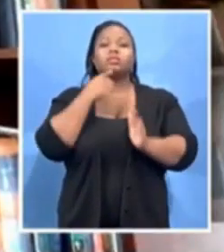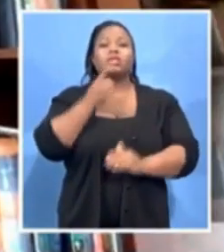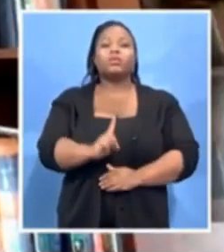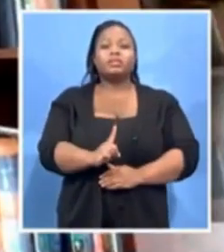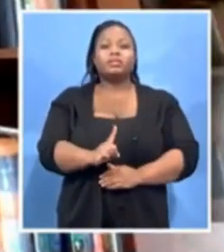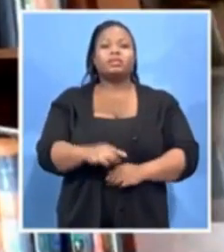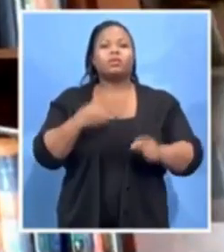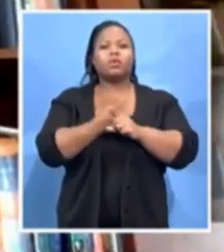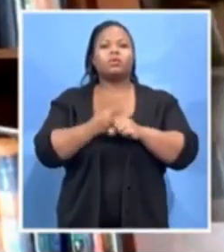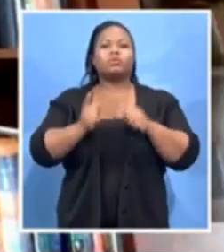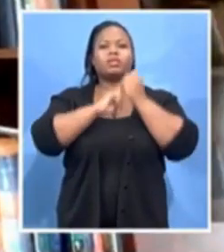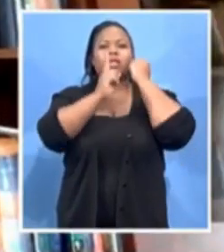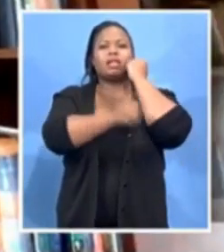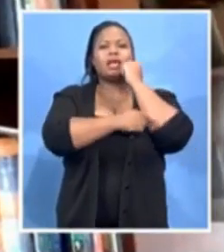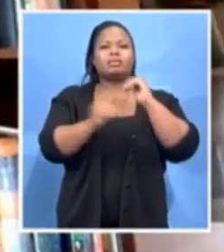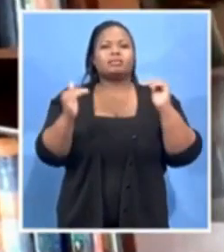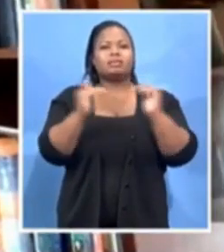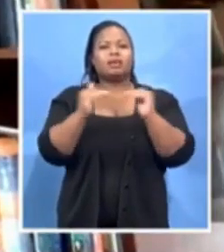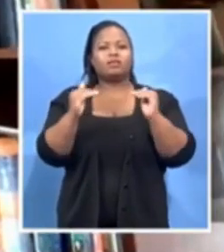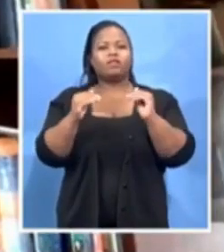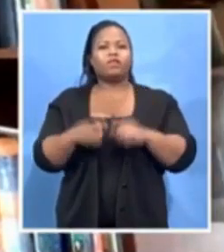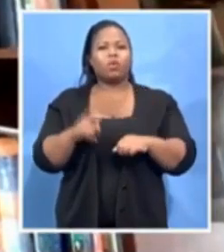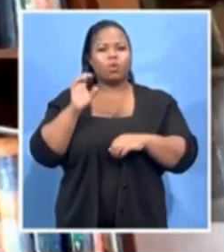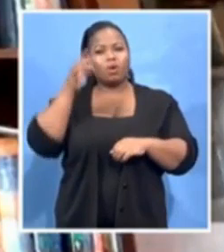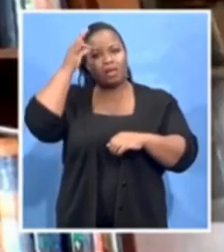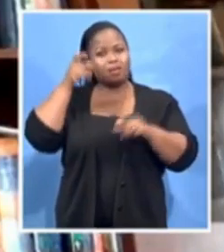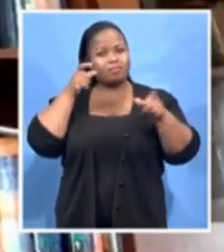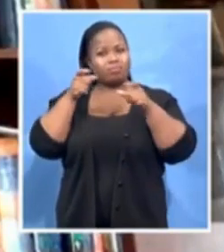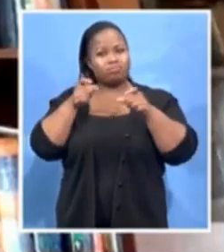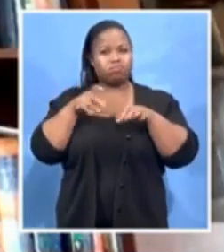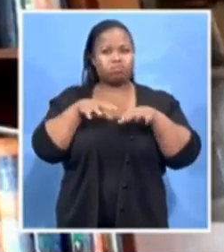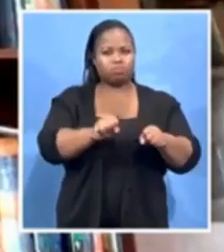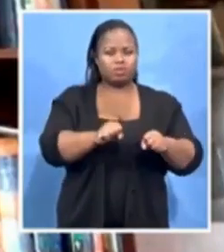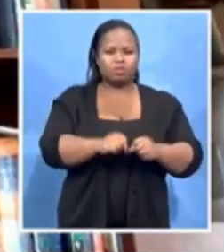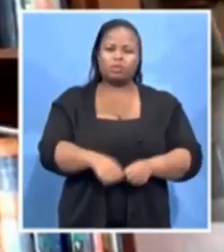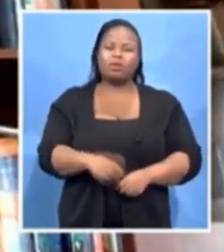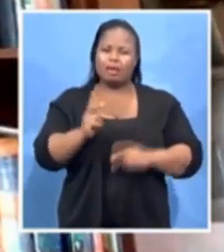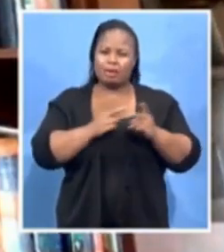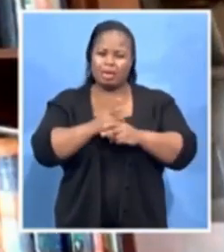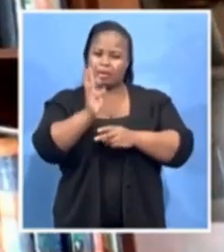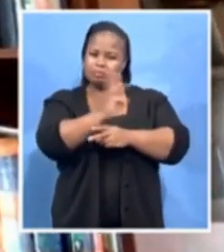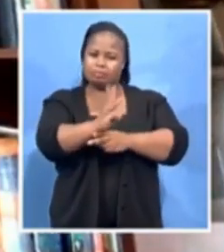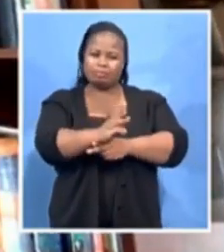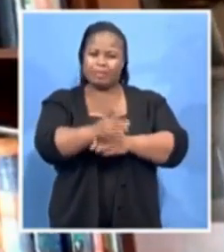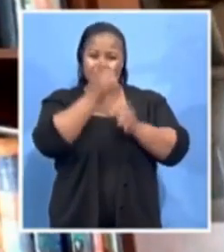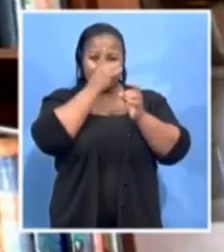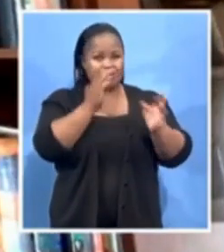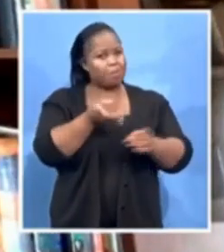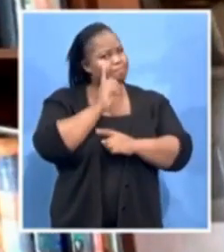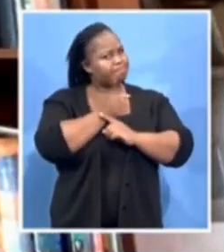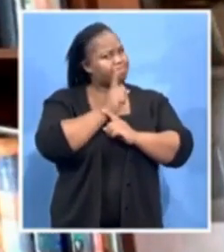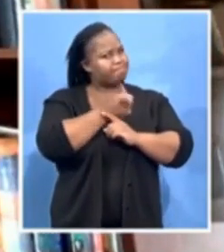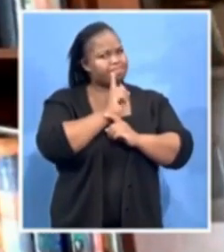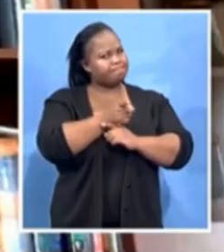Capitalism. Once again, he is warning the people that we cannot afford the luxury of resting